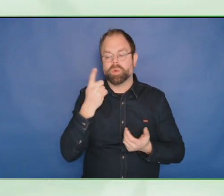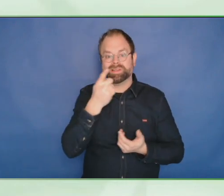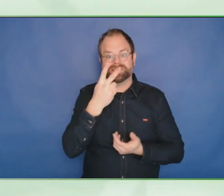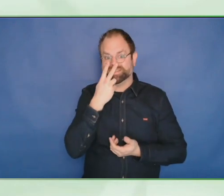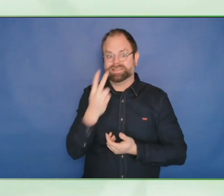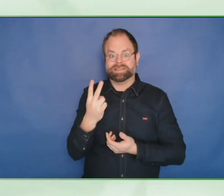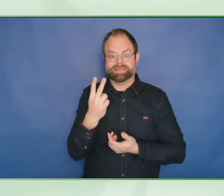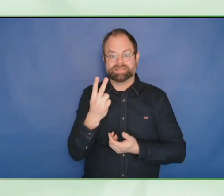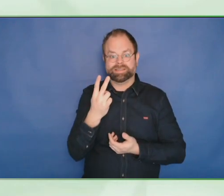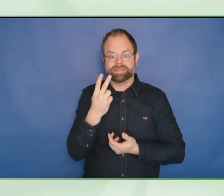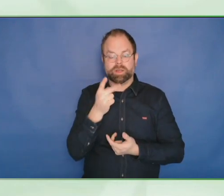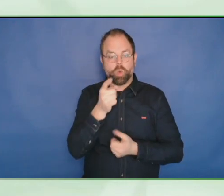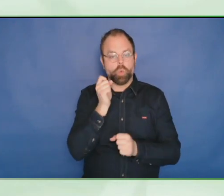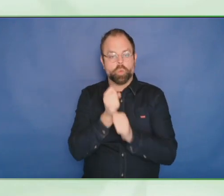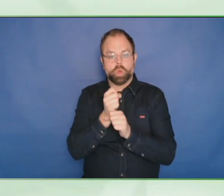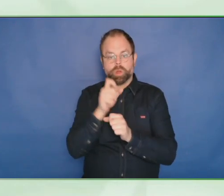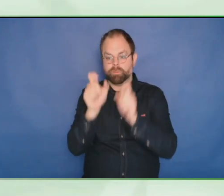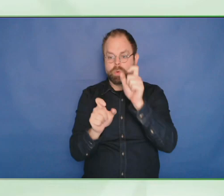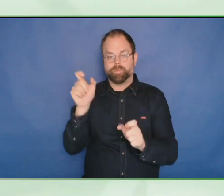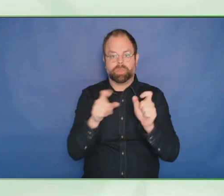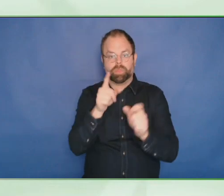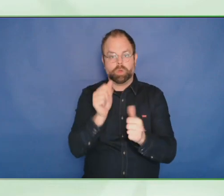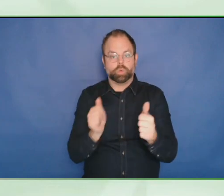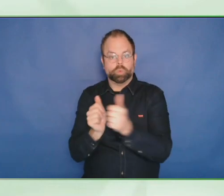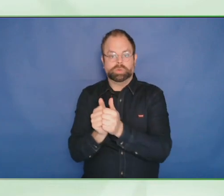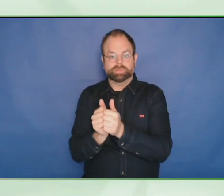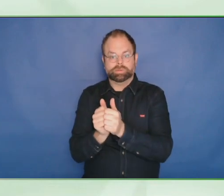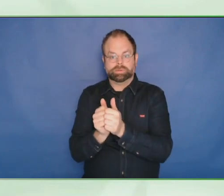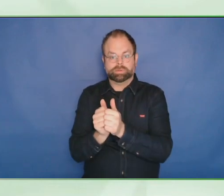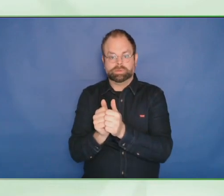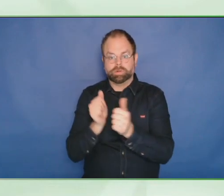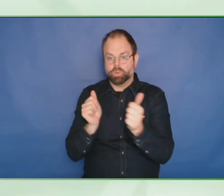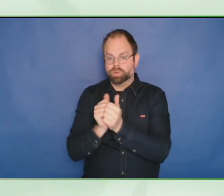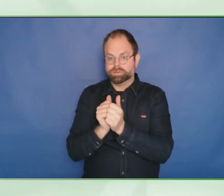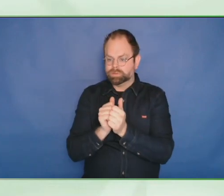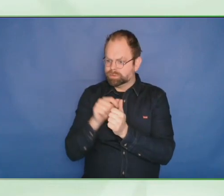And you ask you, what else in the life?